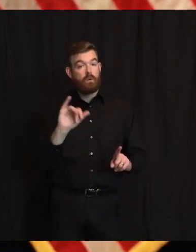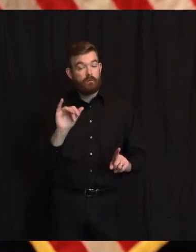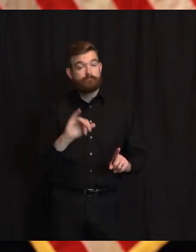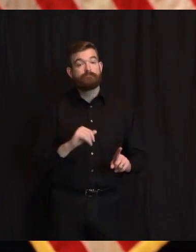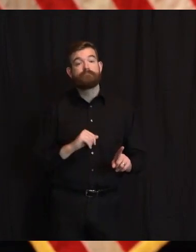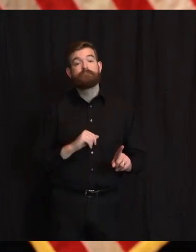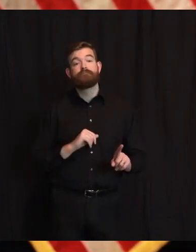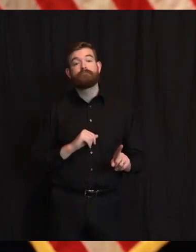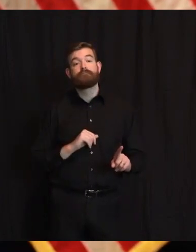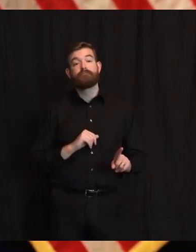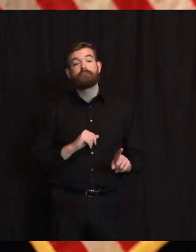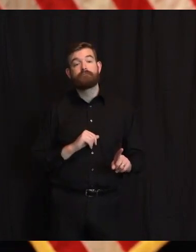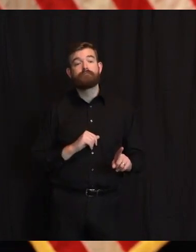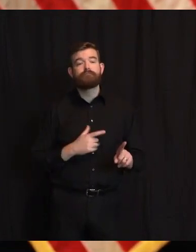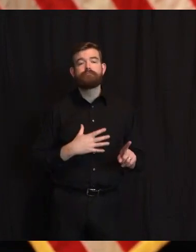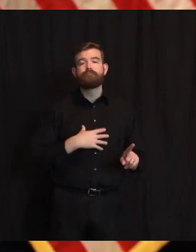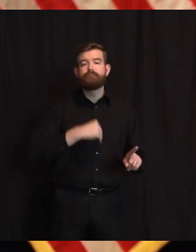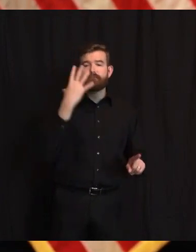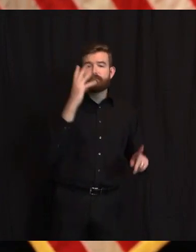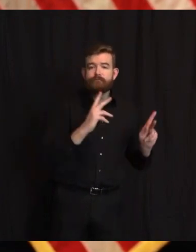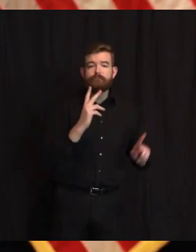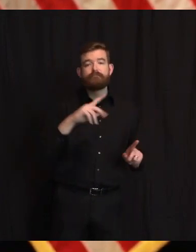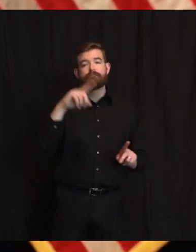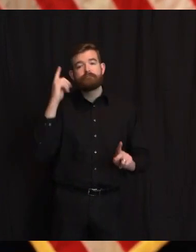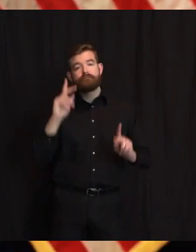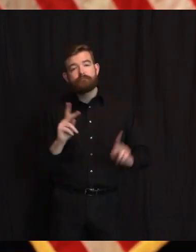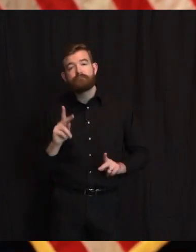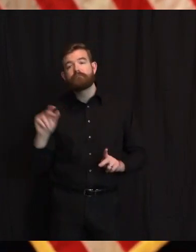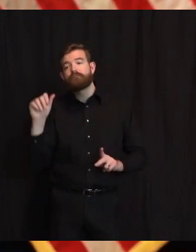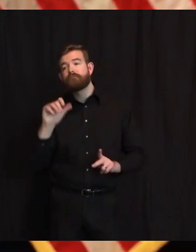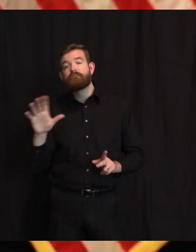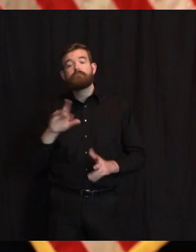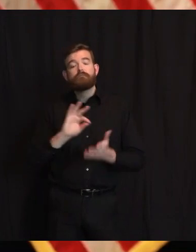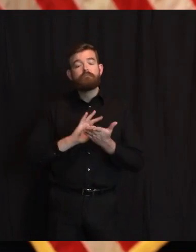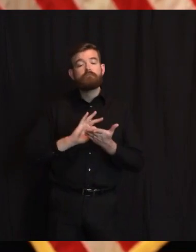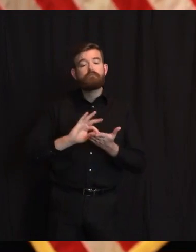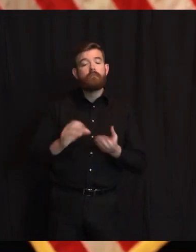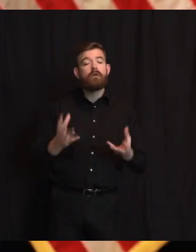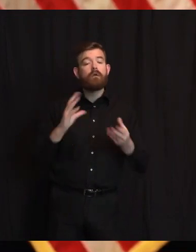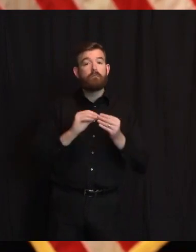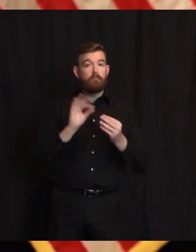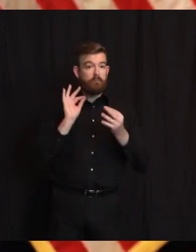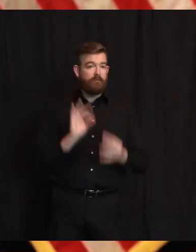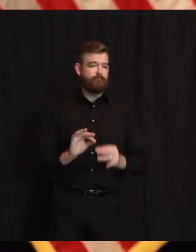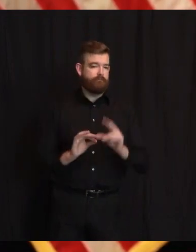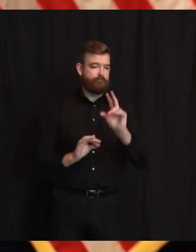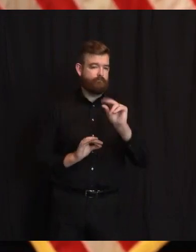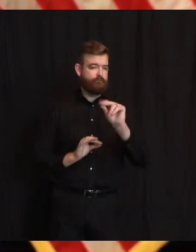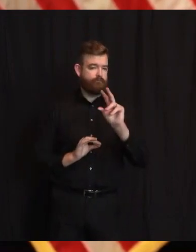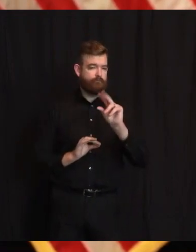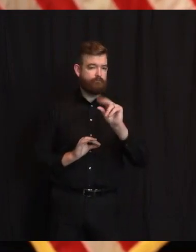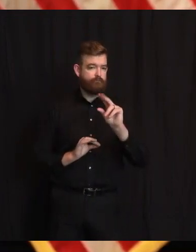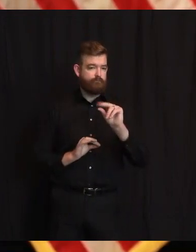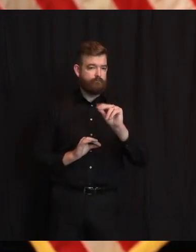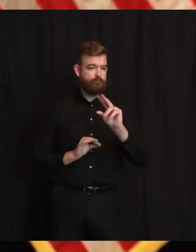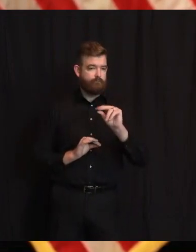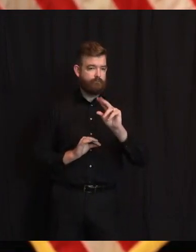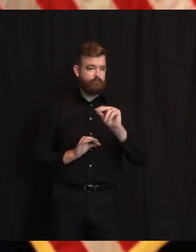a window into, I think, just over half of the, Right. I have this actually.